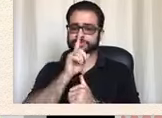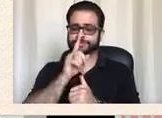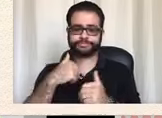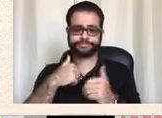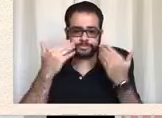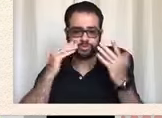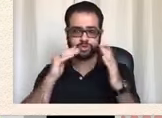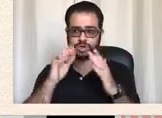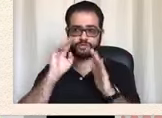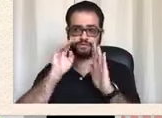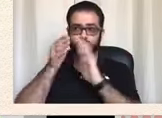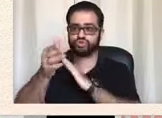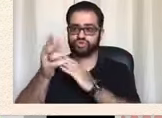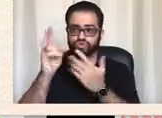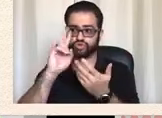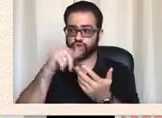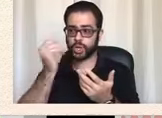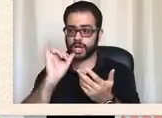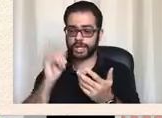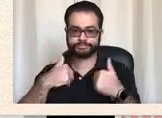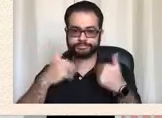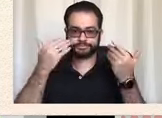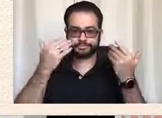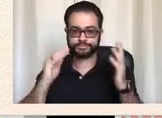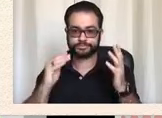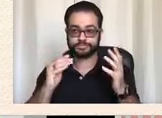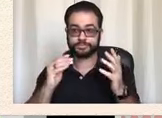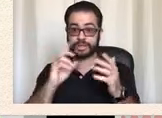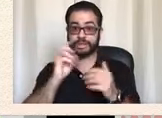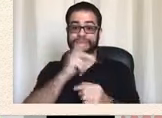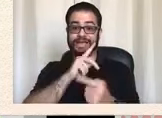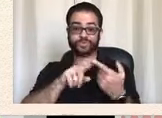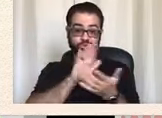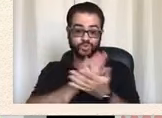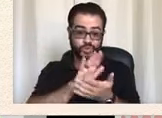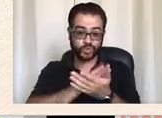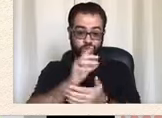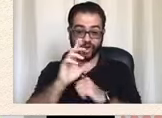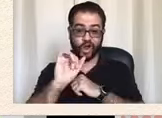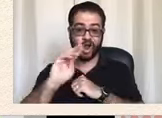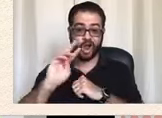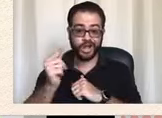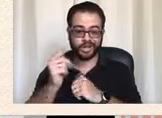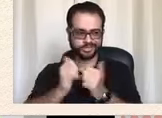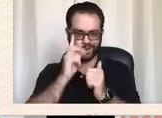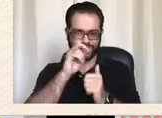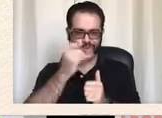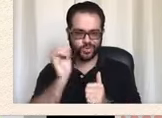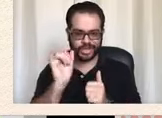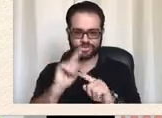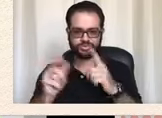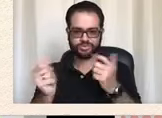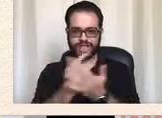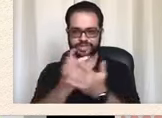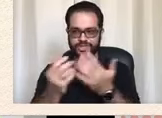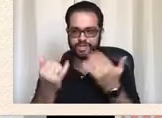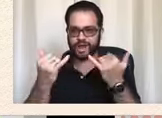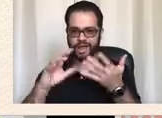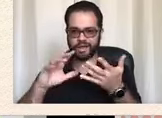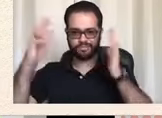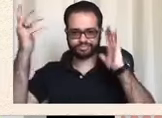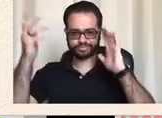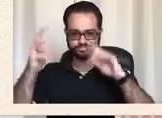mean, we don't even know about kids going back to school in August. So things, of course, are a little bit up in the air. And that is why it's